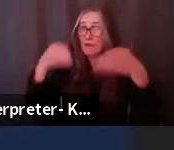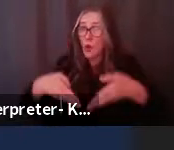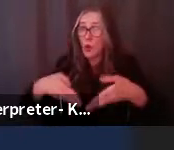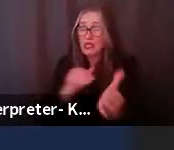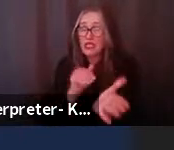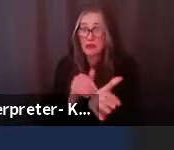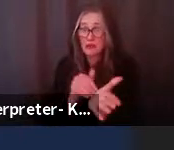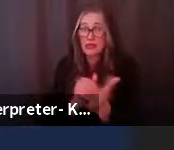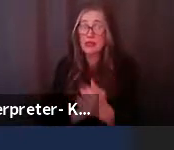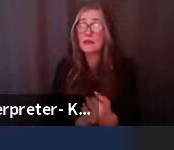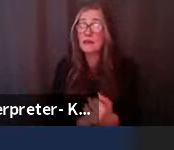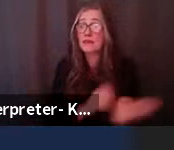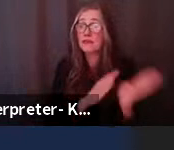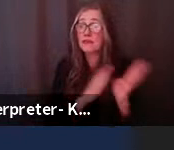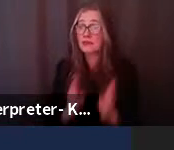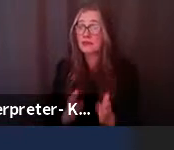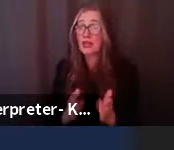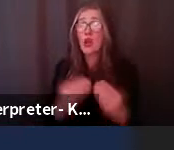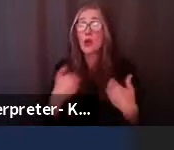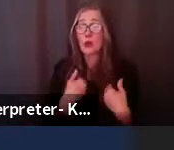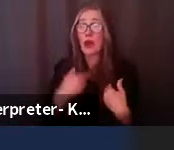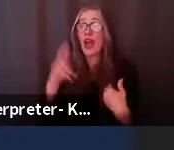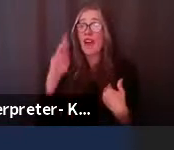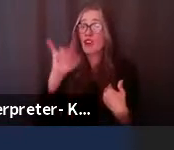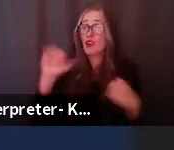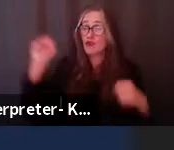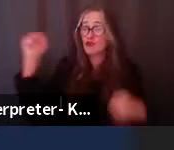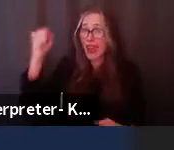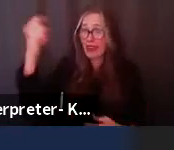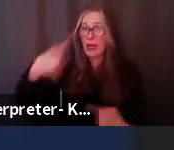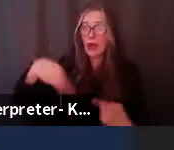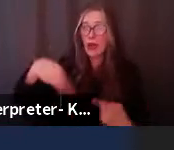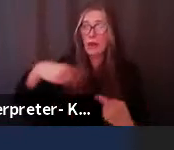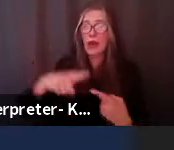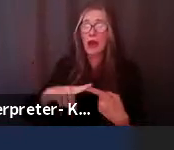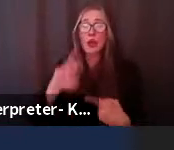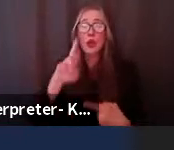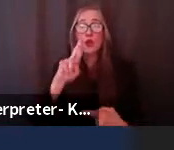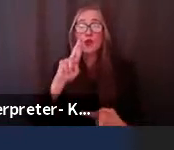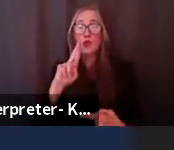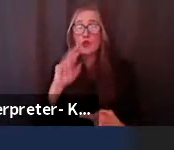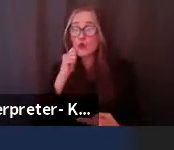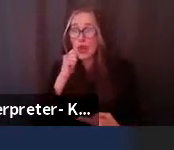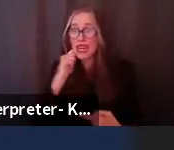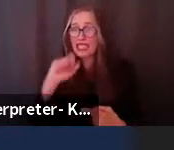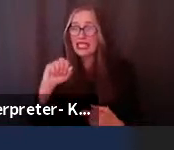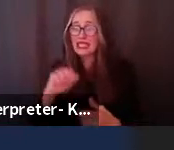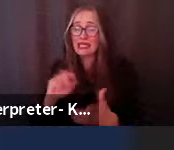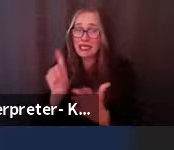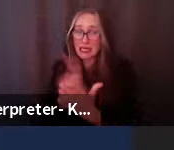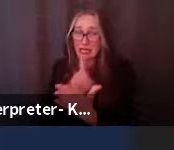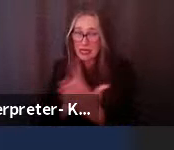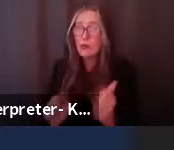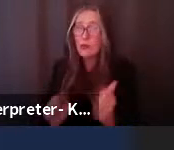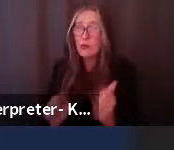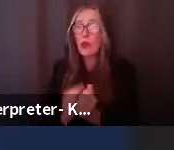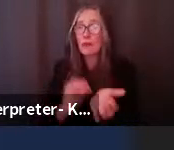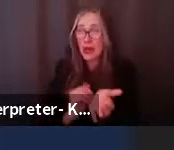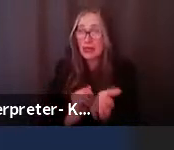racism medicine and culturality um as well as some curricular consultations um at ucsf